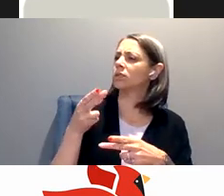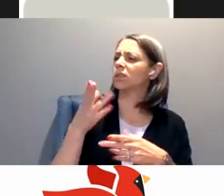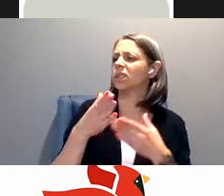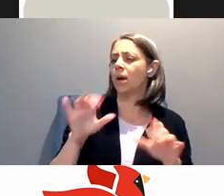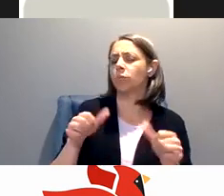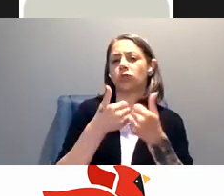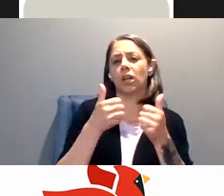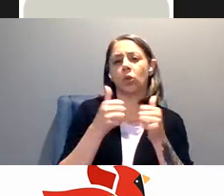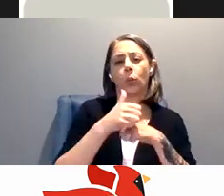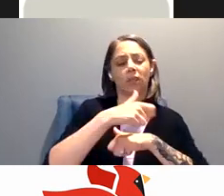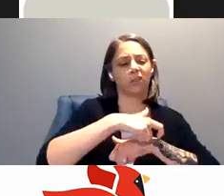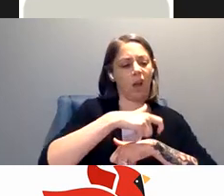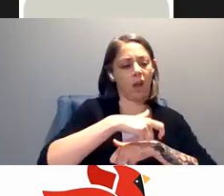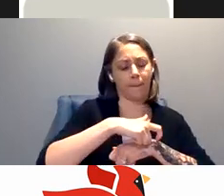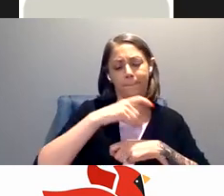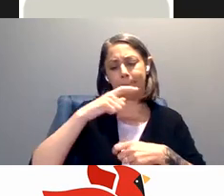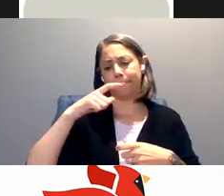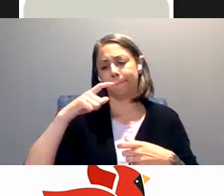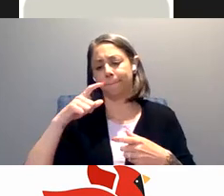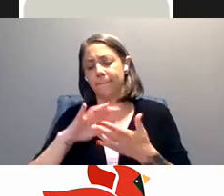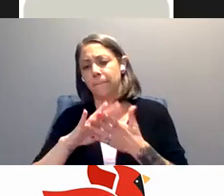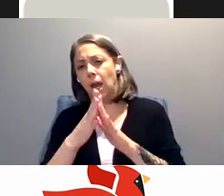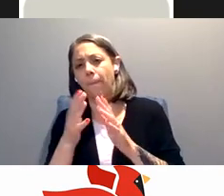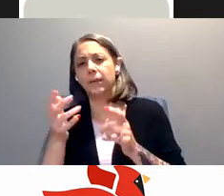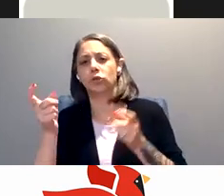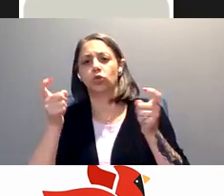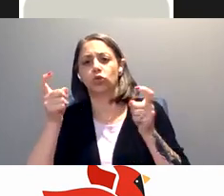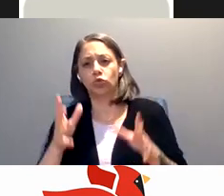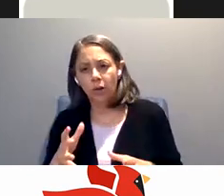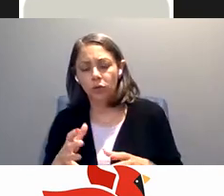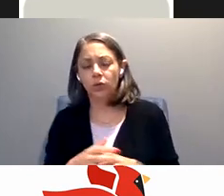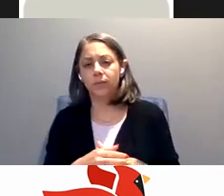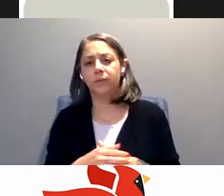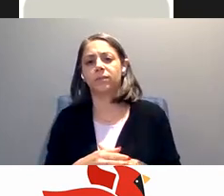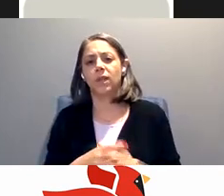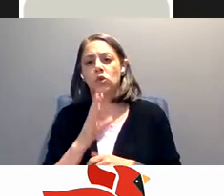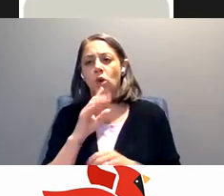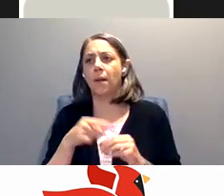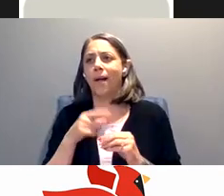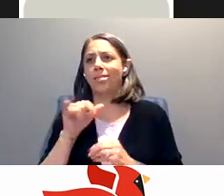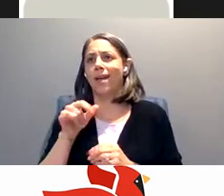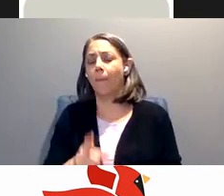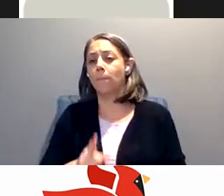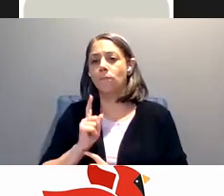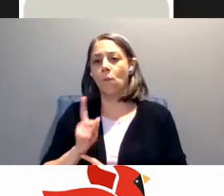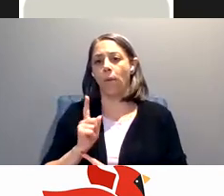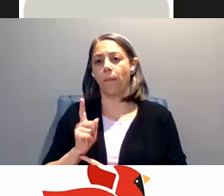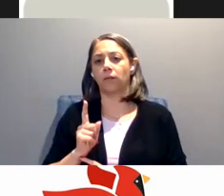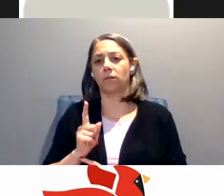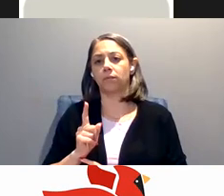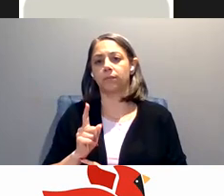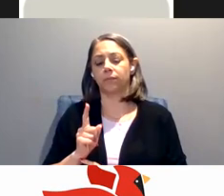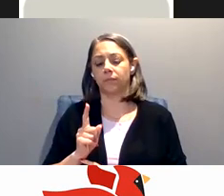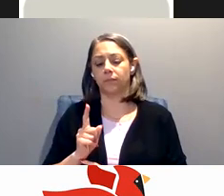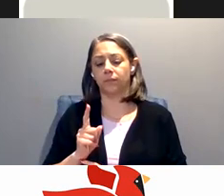with time and becoming a director, and talk about the moment for you where you maybe had